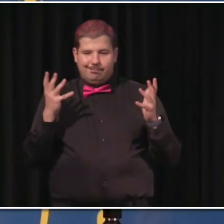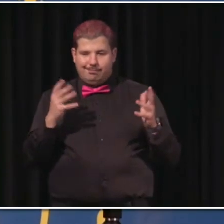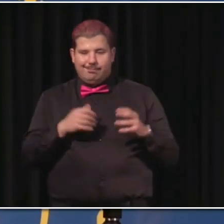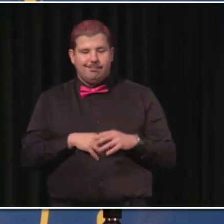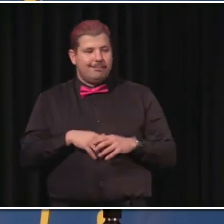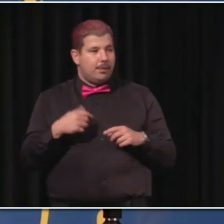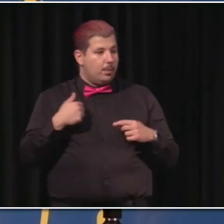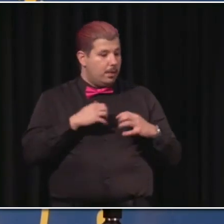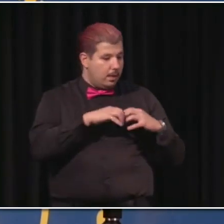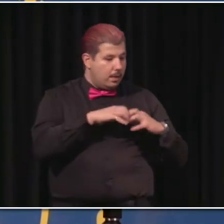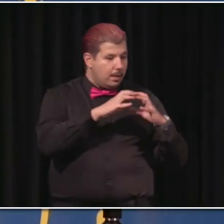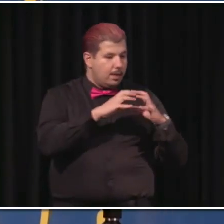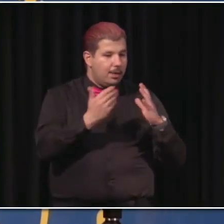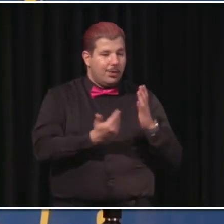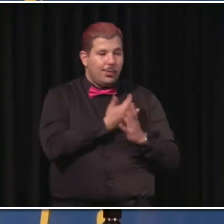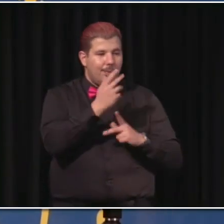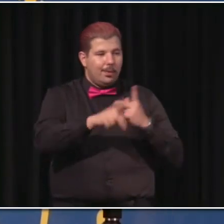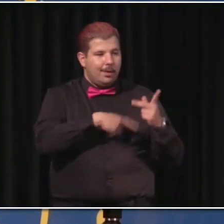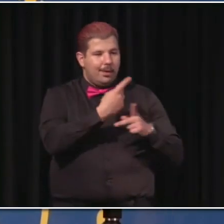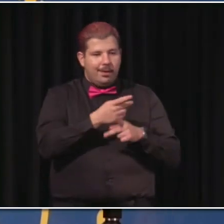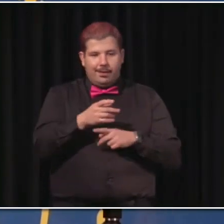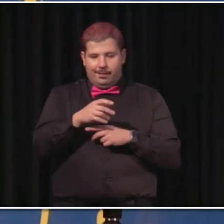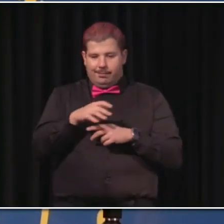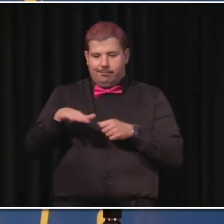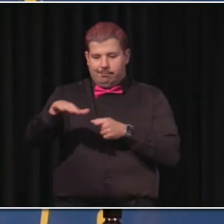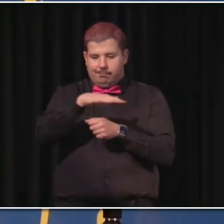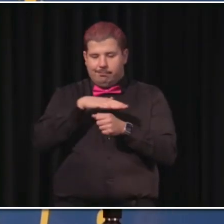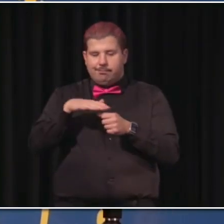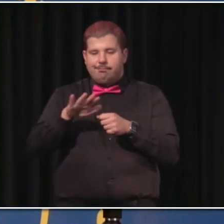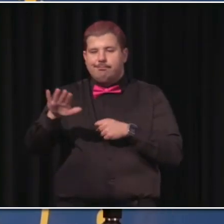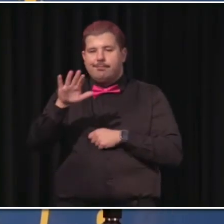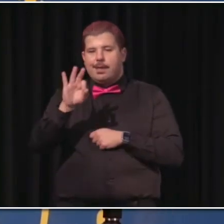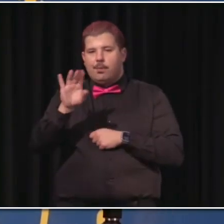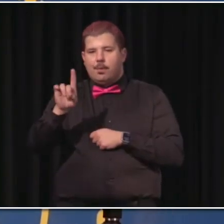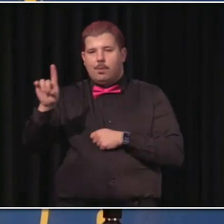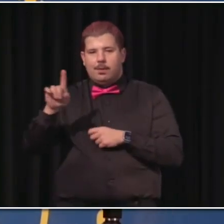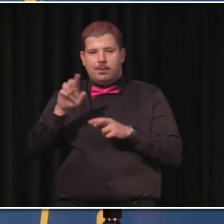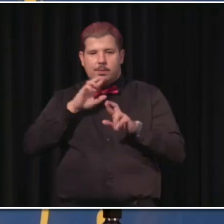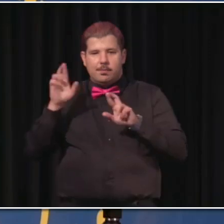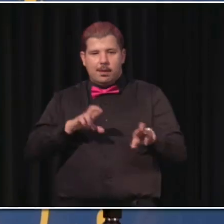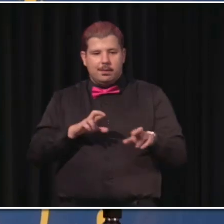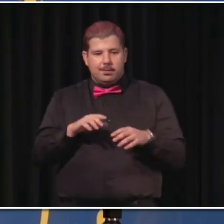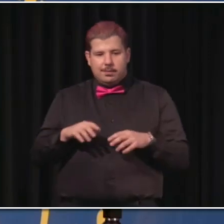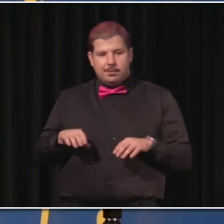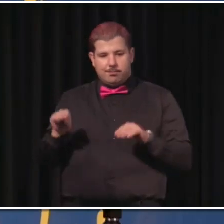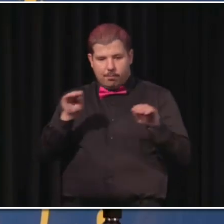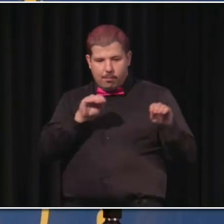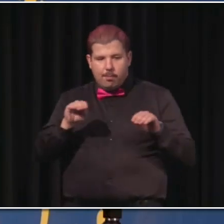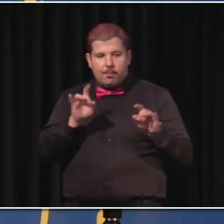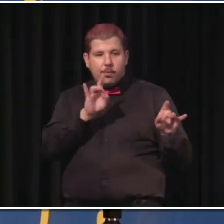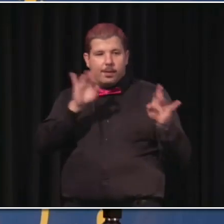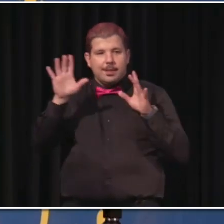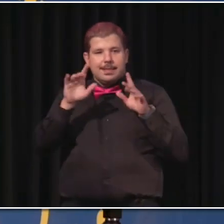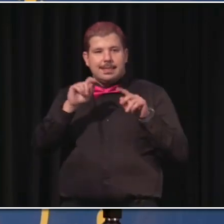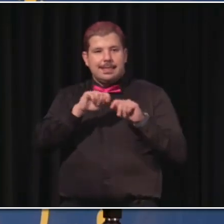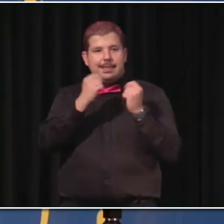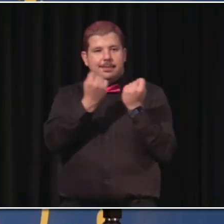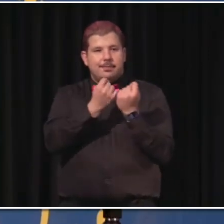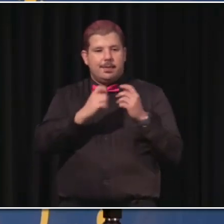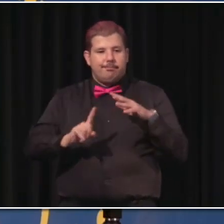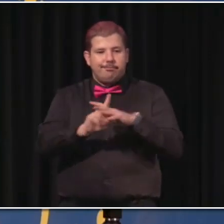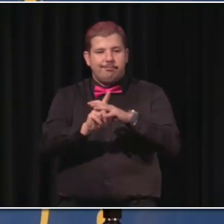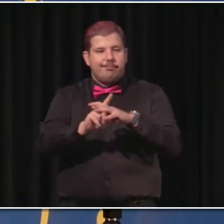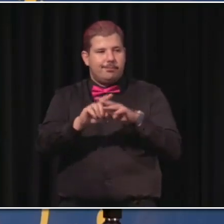We launched a new kind of region-wide 911 response, mobile crisis teams that show up to emergencies with mental